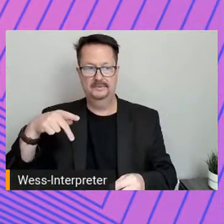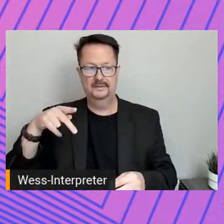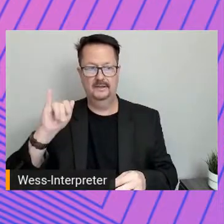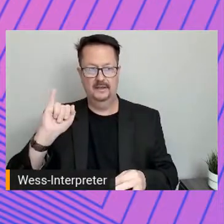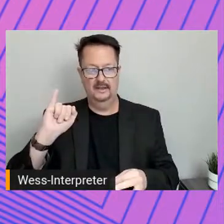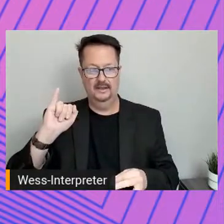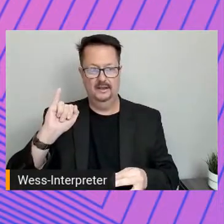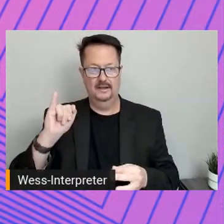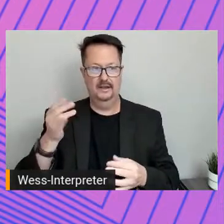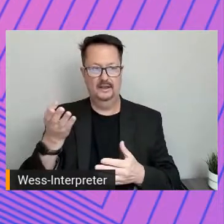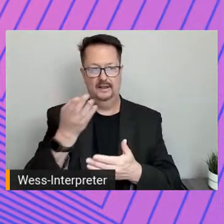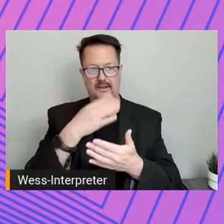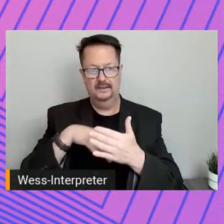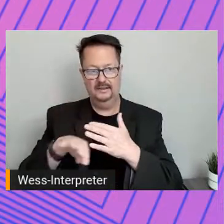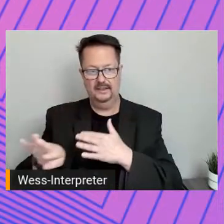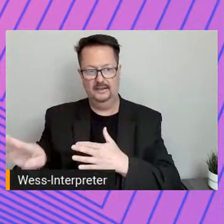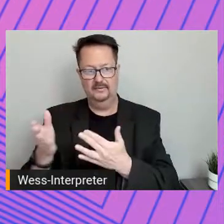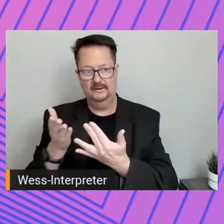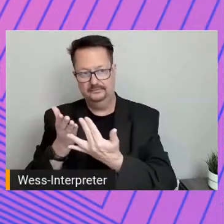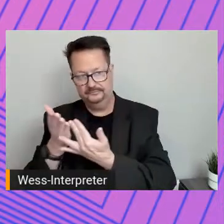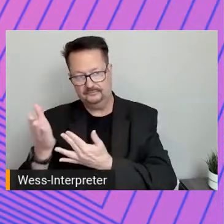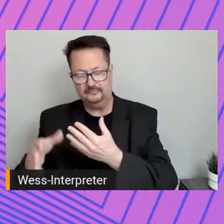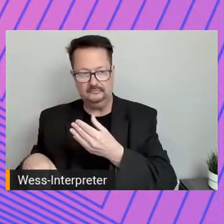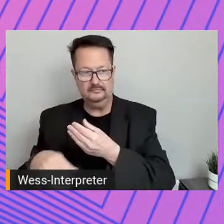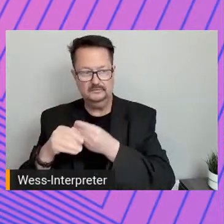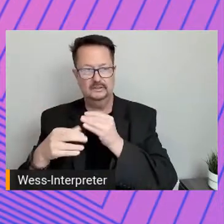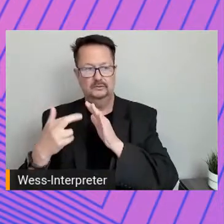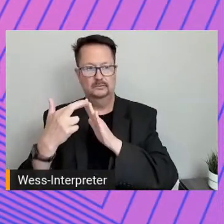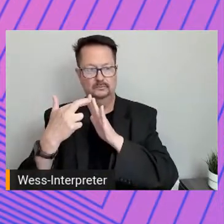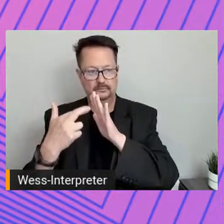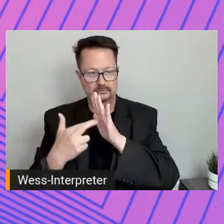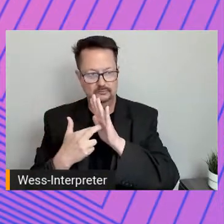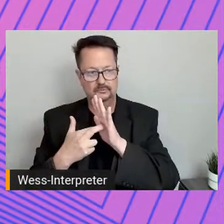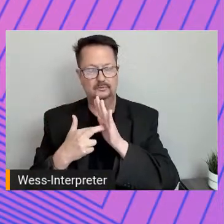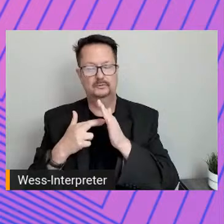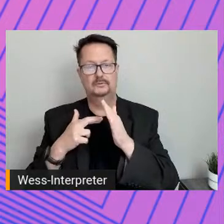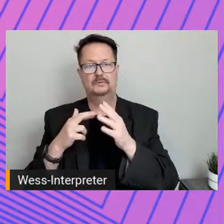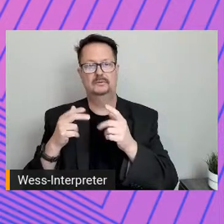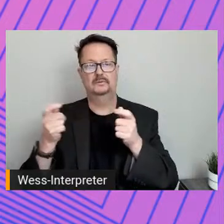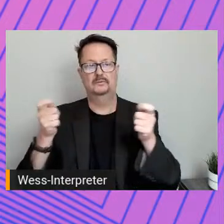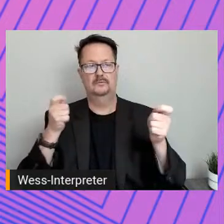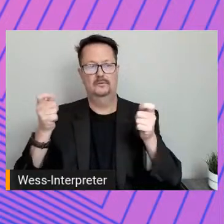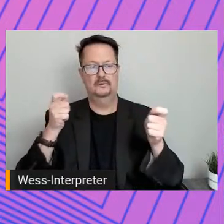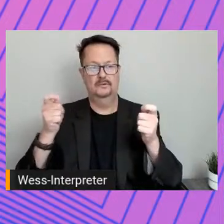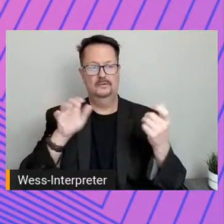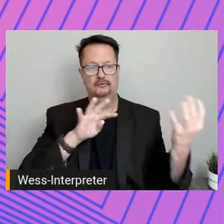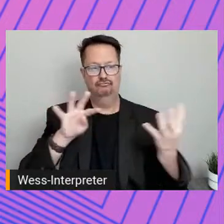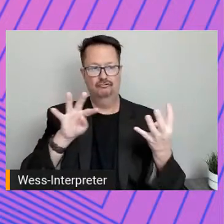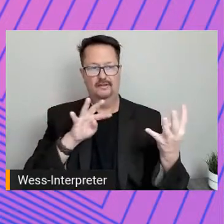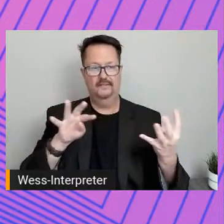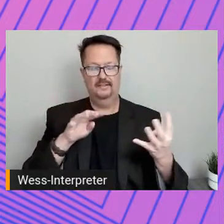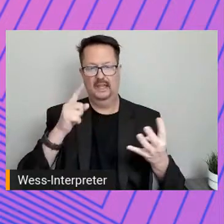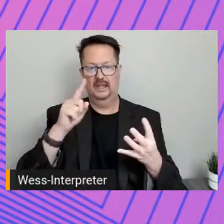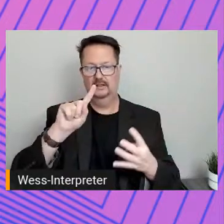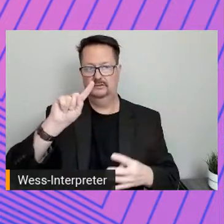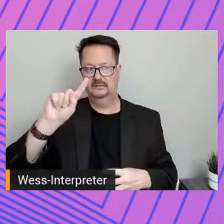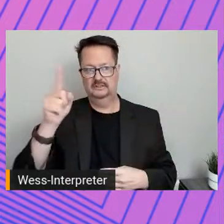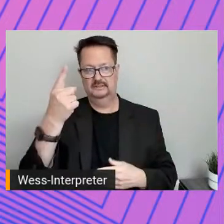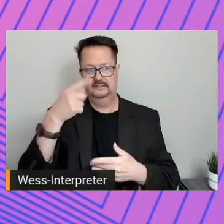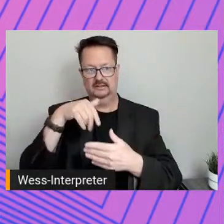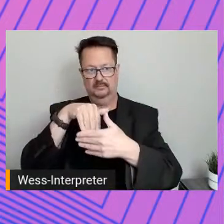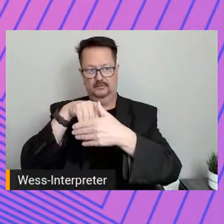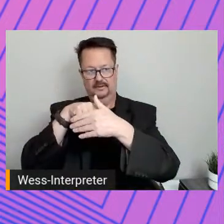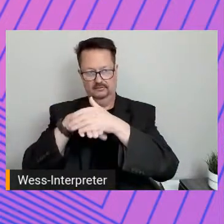add additional rules and throttling of traffic on that particular front. And then that would be our single point of entry for our